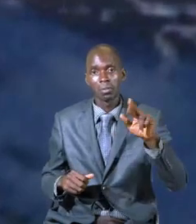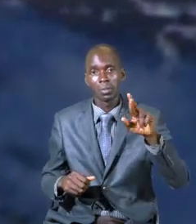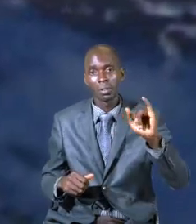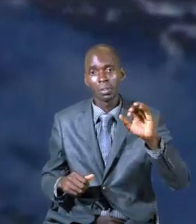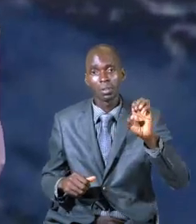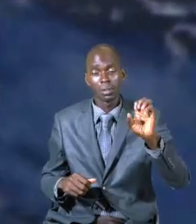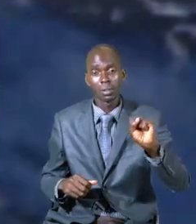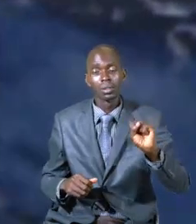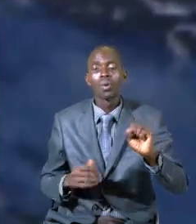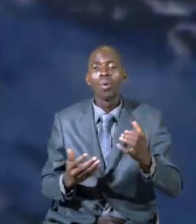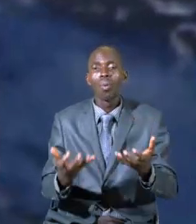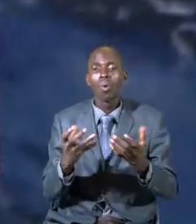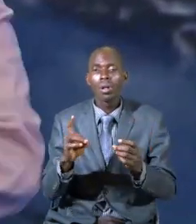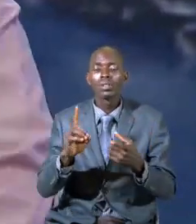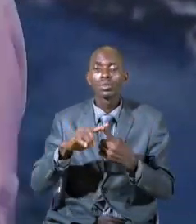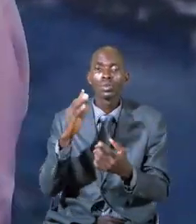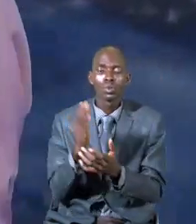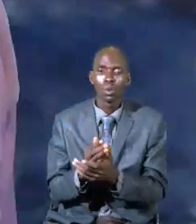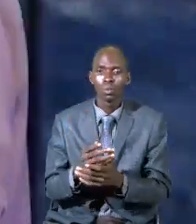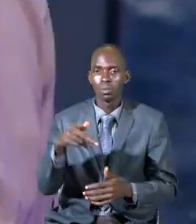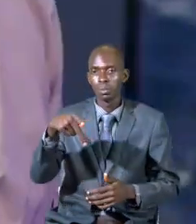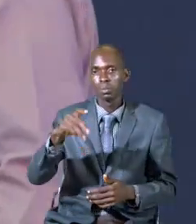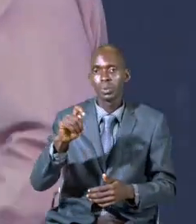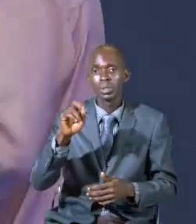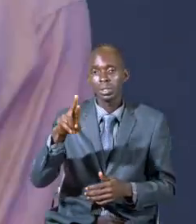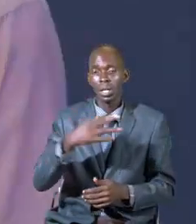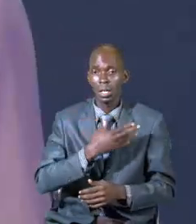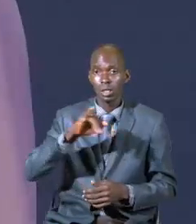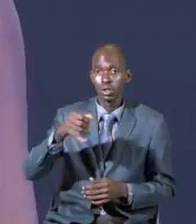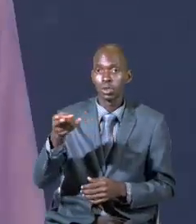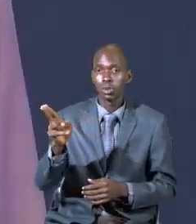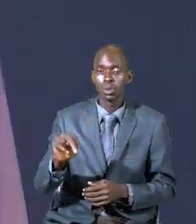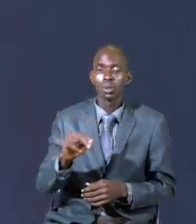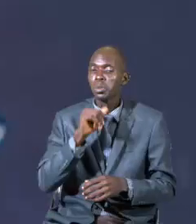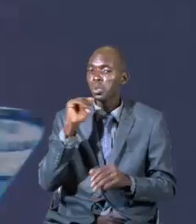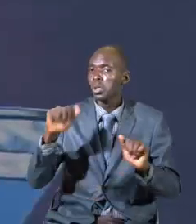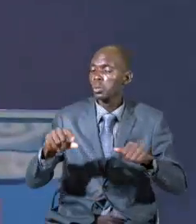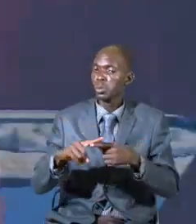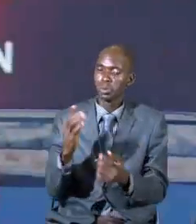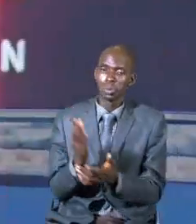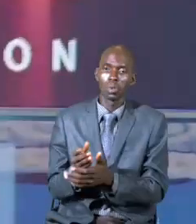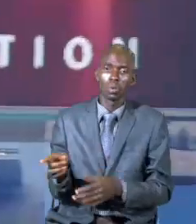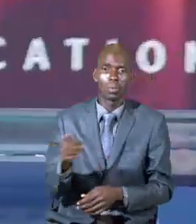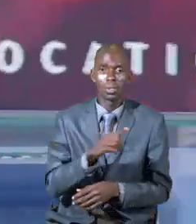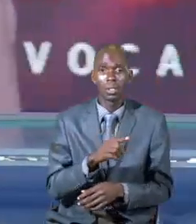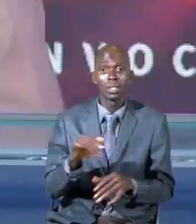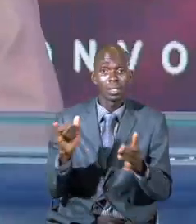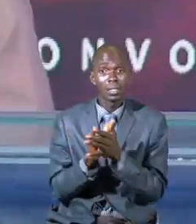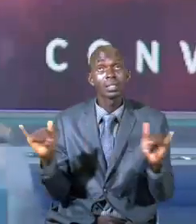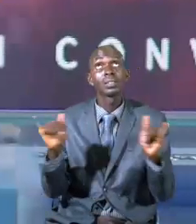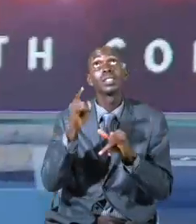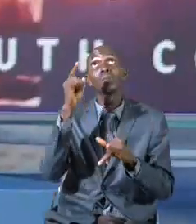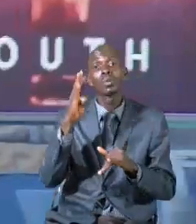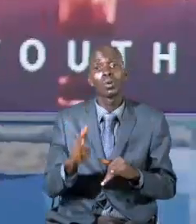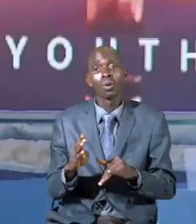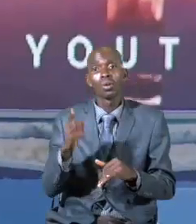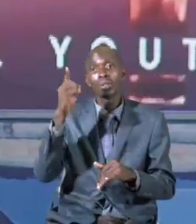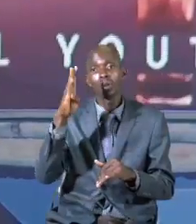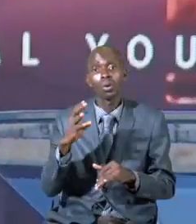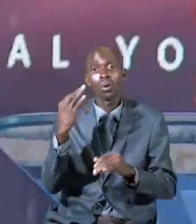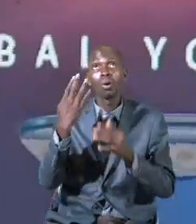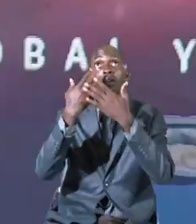John. They could not stop them. That same God, the God of heaven, the God of power, the